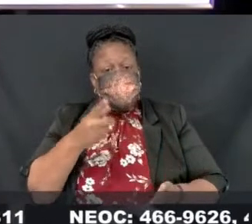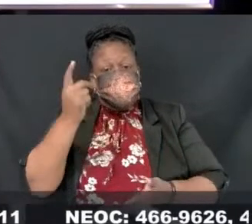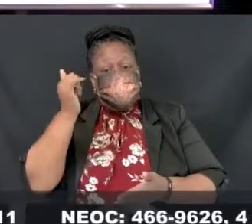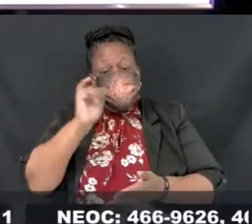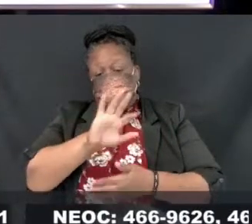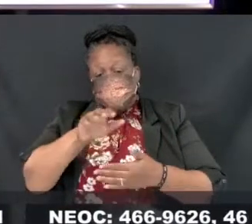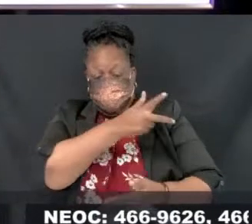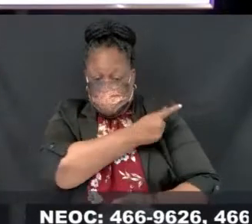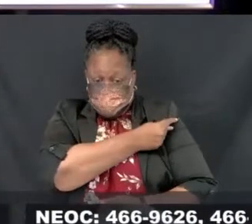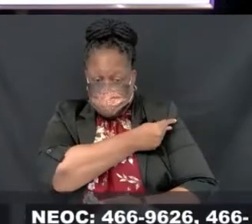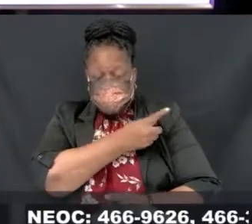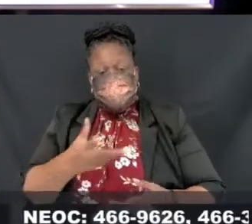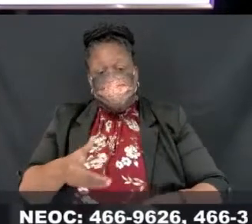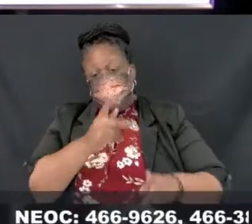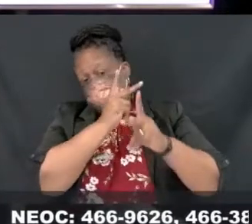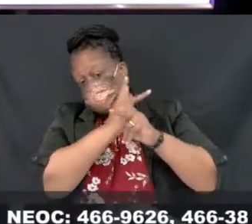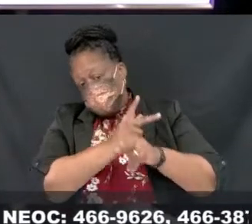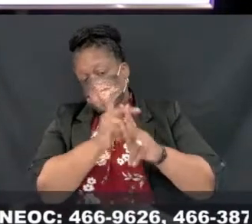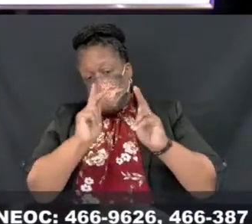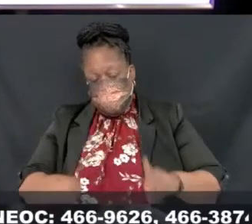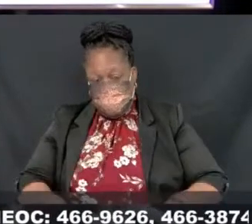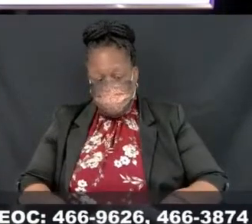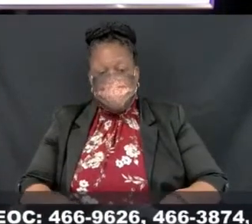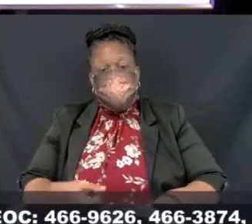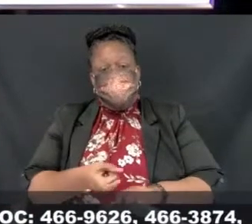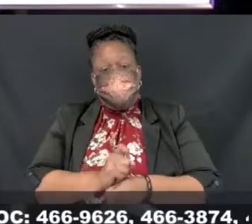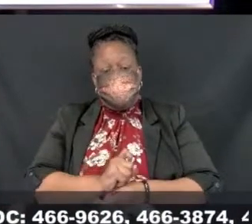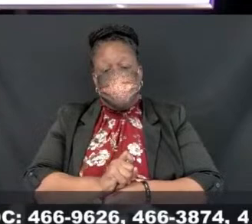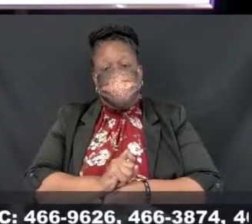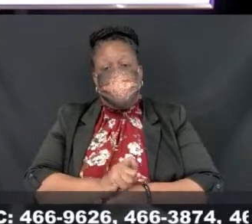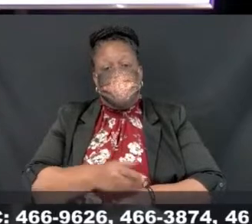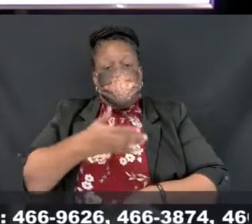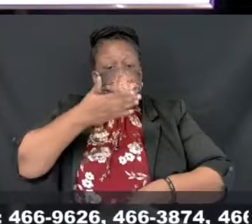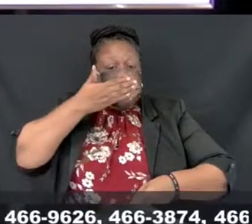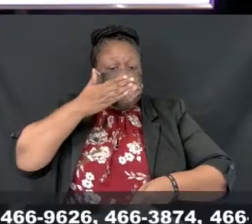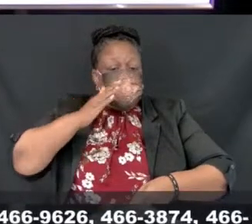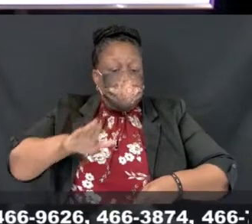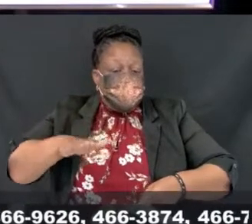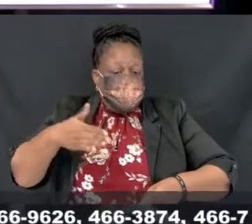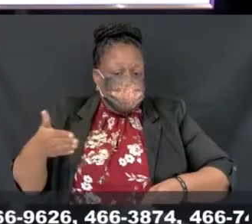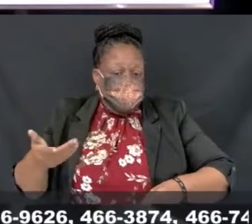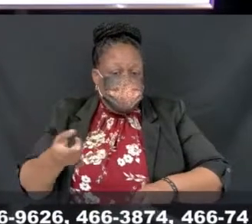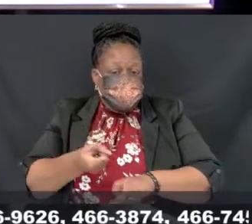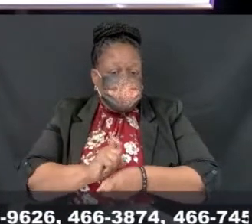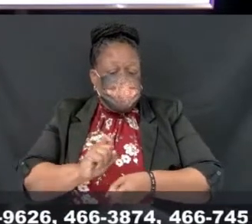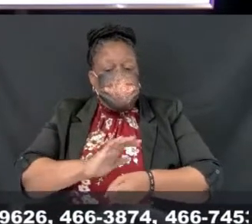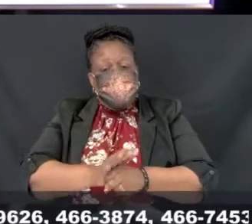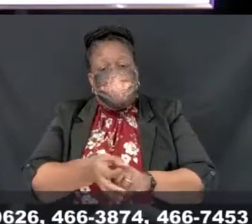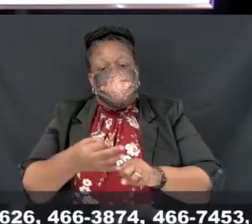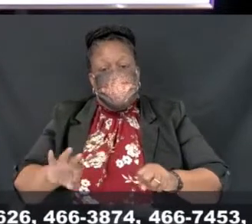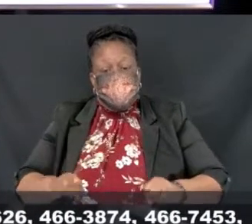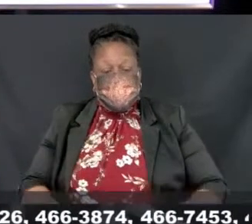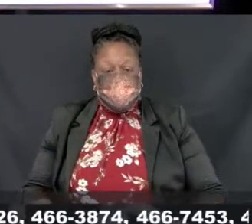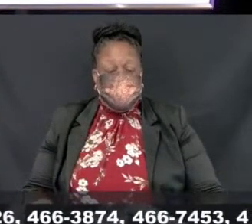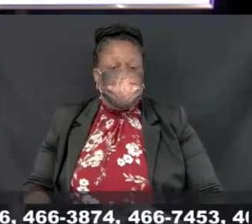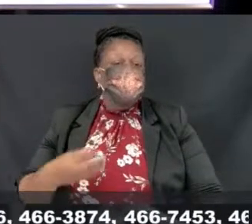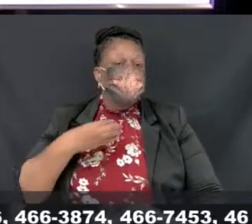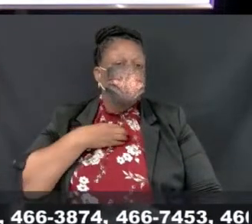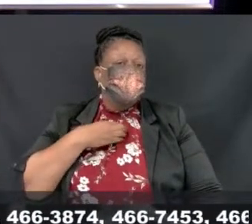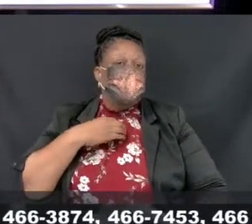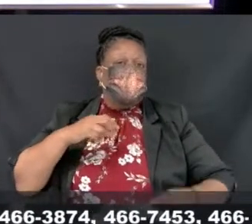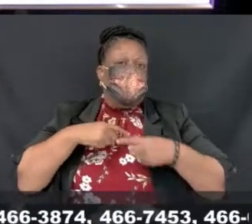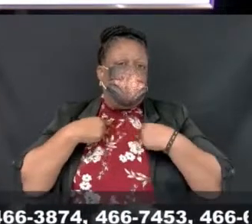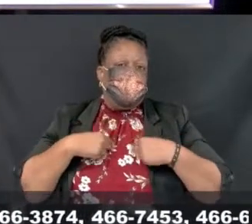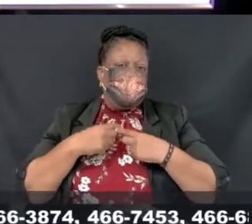from infection and severe outcomes from COVID-19. During the recent Omicron surge, those who